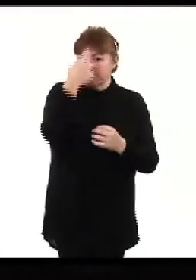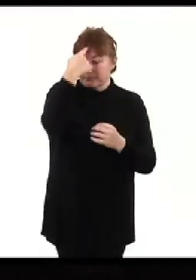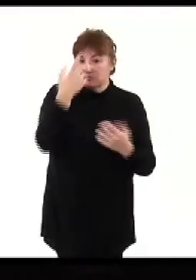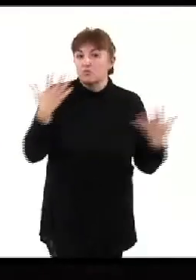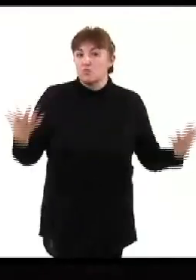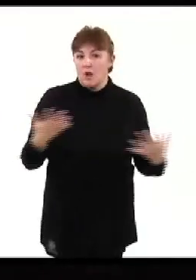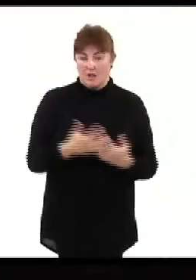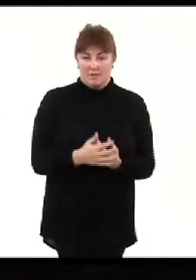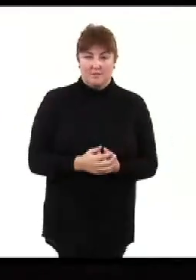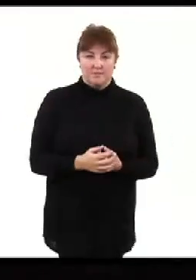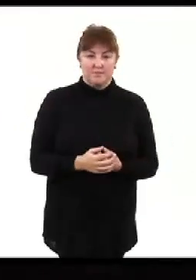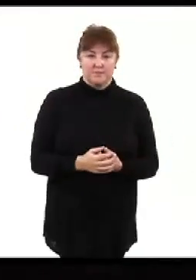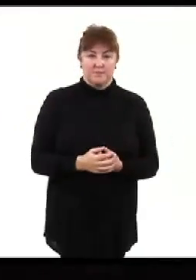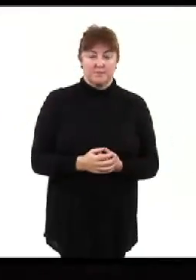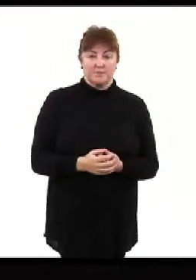Sure.